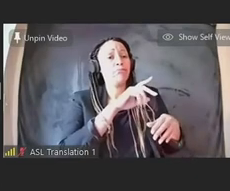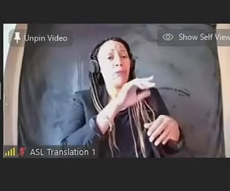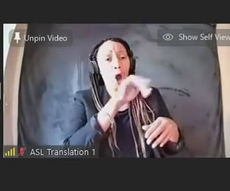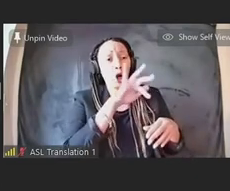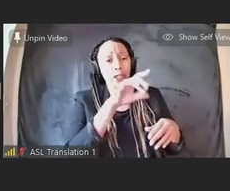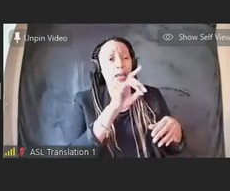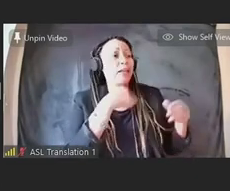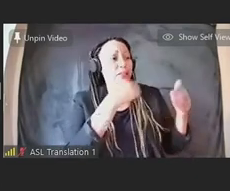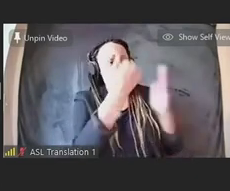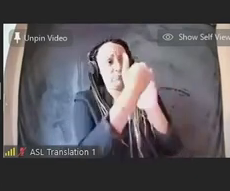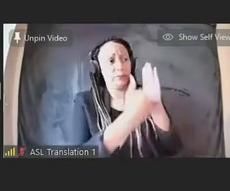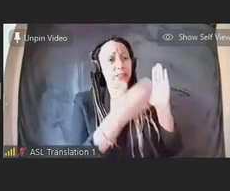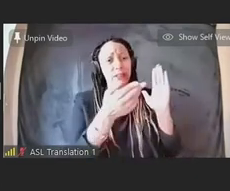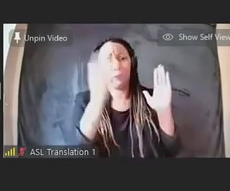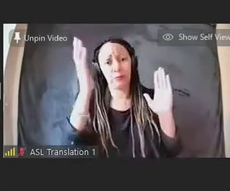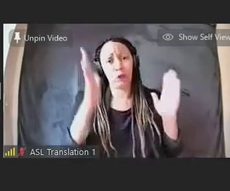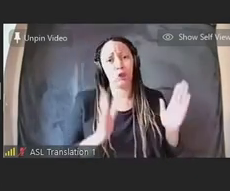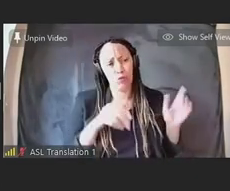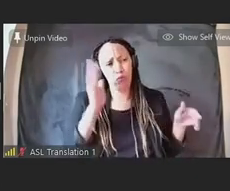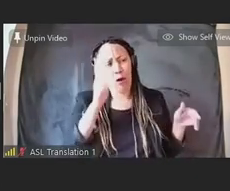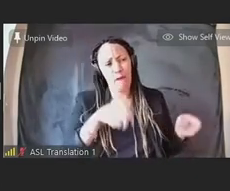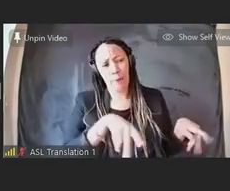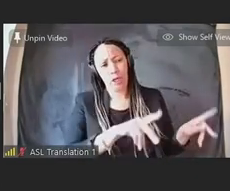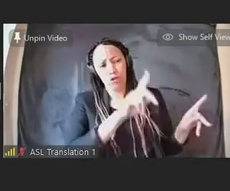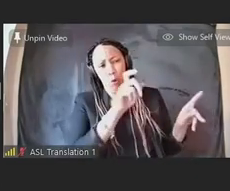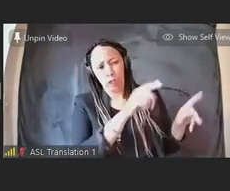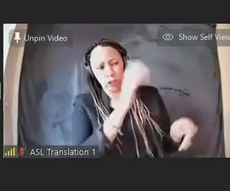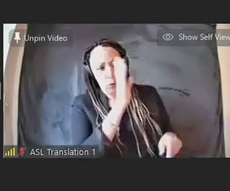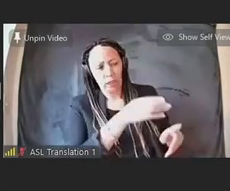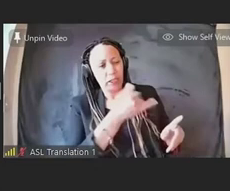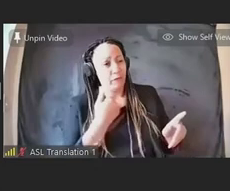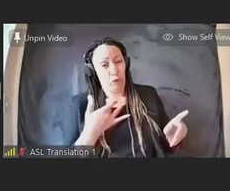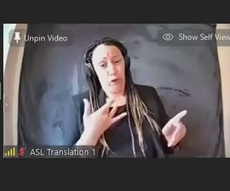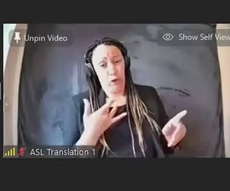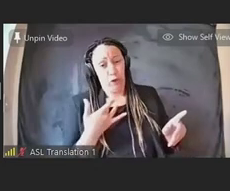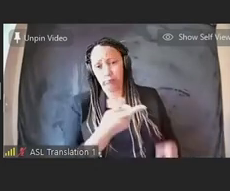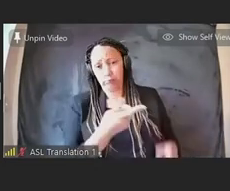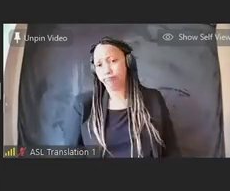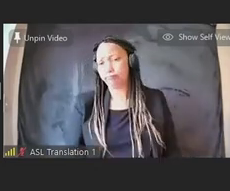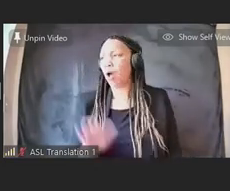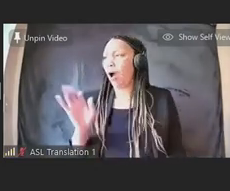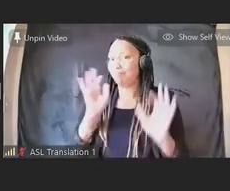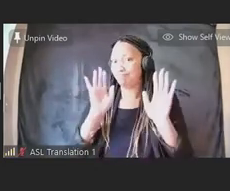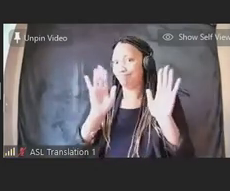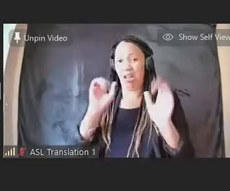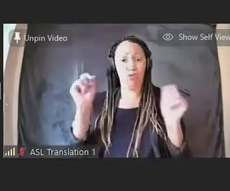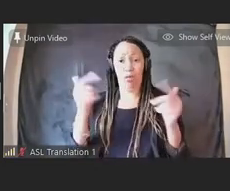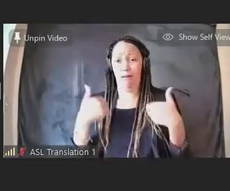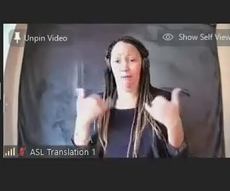the opportunity to question him directly if you wish. Terrific. Then that's all I have for